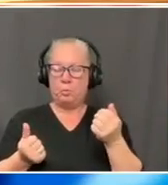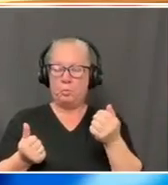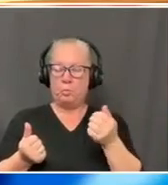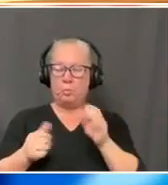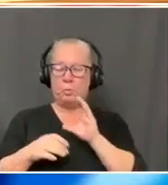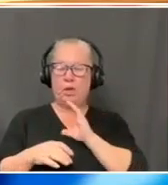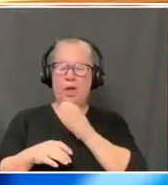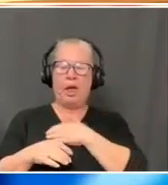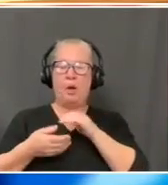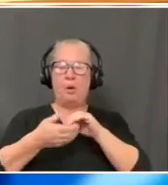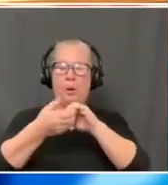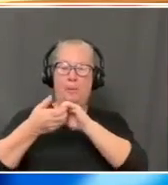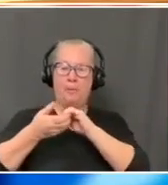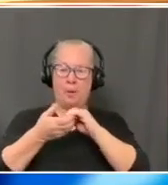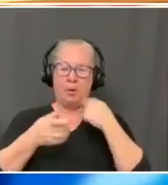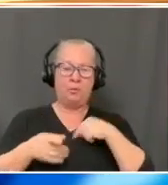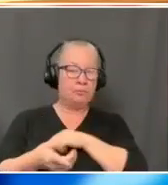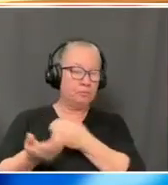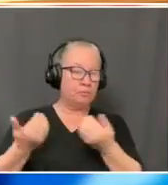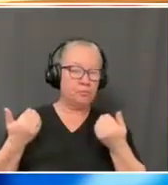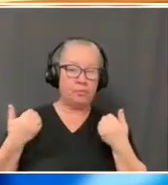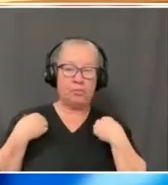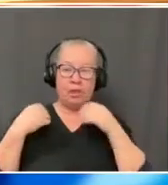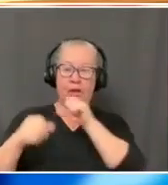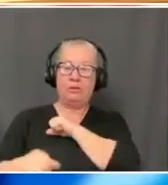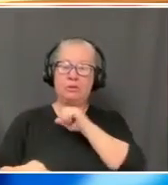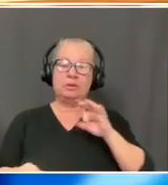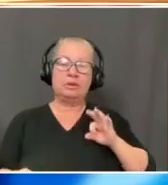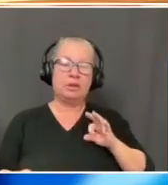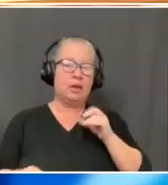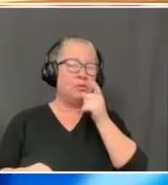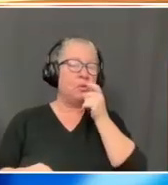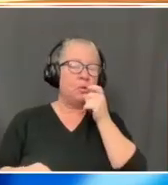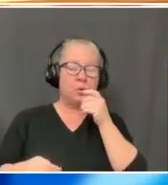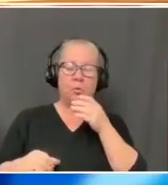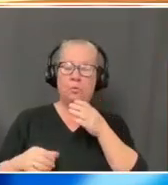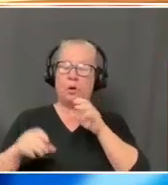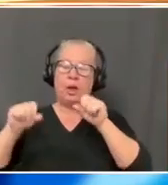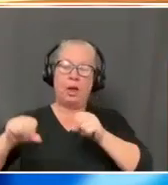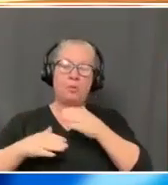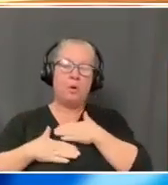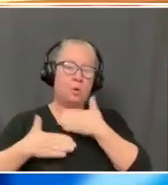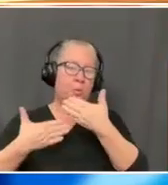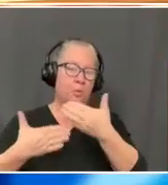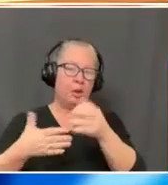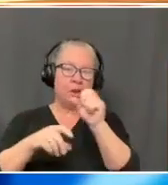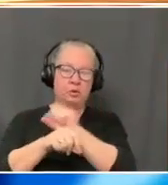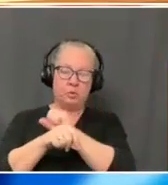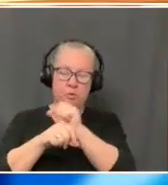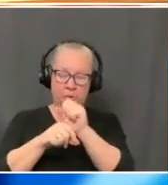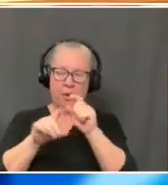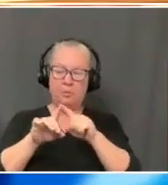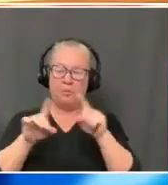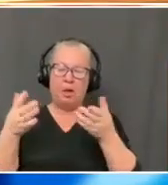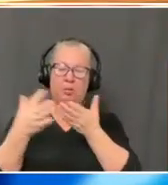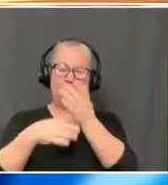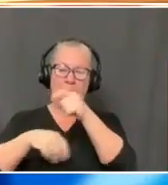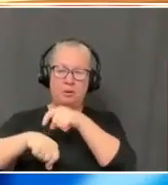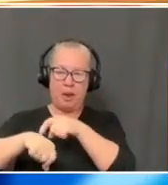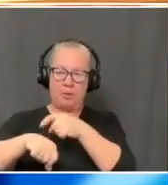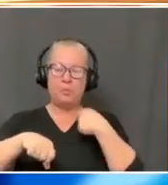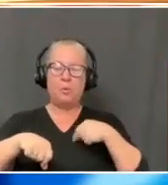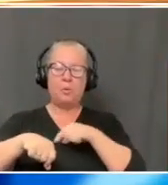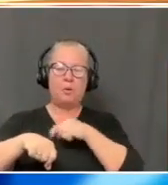always necessarily able and willing to work on those after school and weekends. But now, as over time, we've been decreasing that